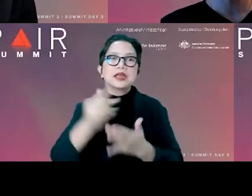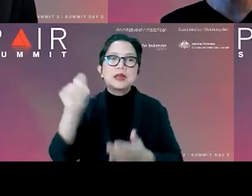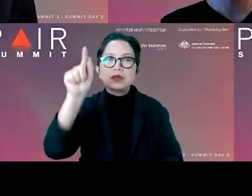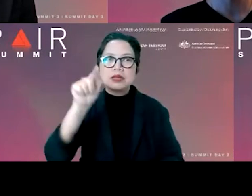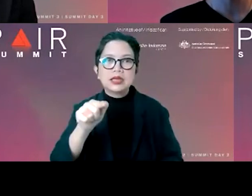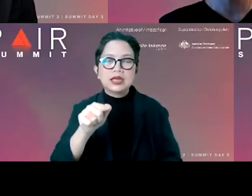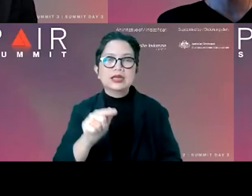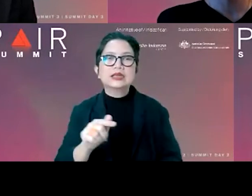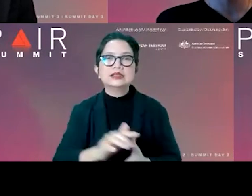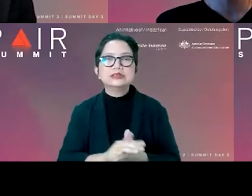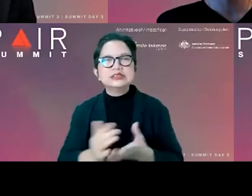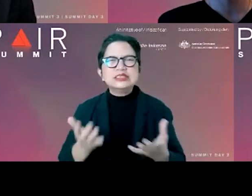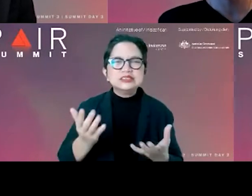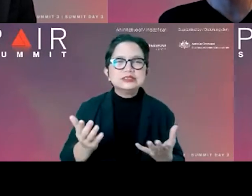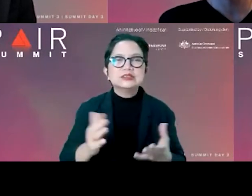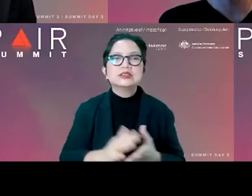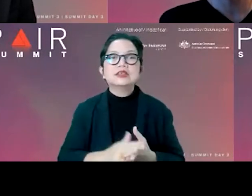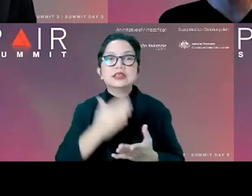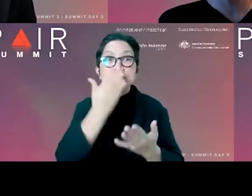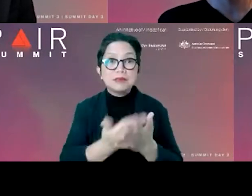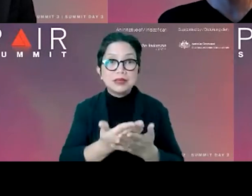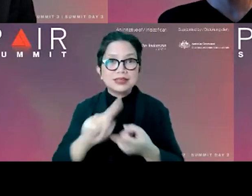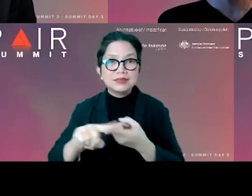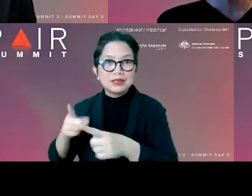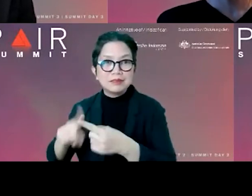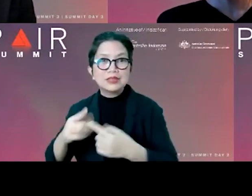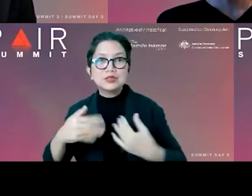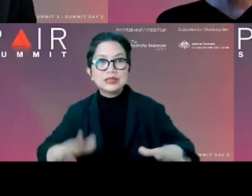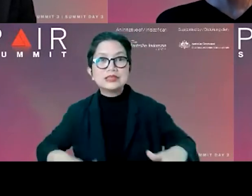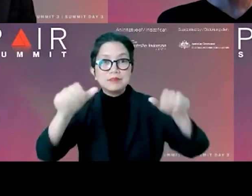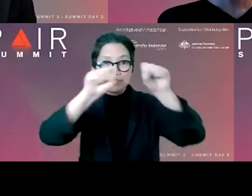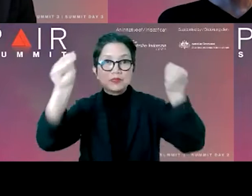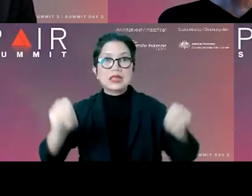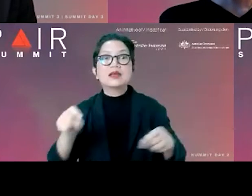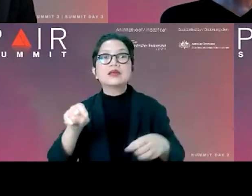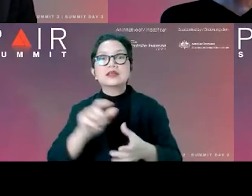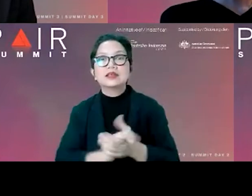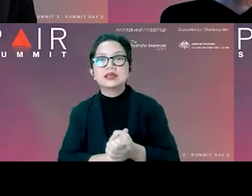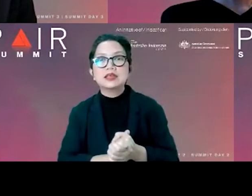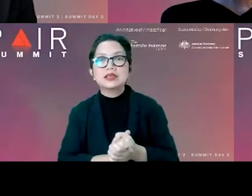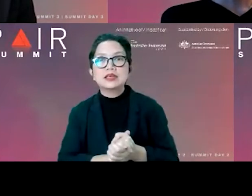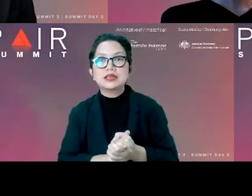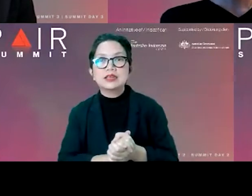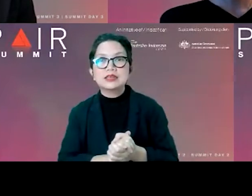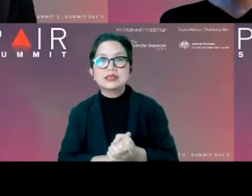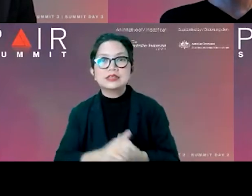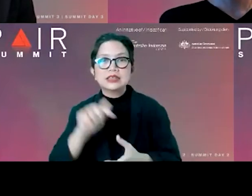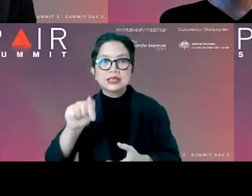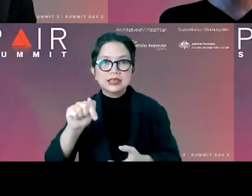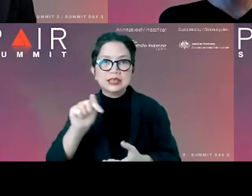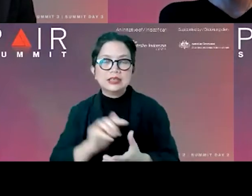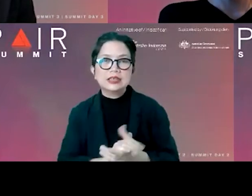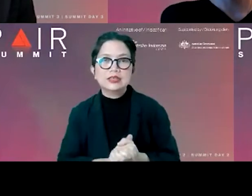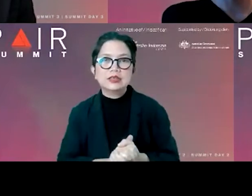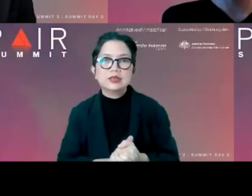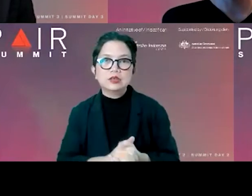the modelling, because it is a very challenging and continues to be a very challenging point here. Maybe I can just talk about a couple of